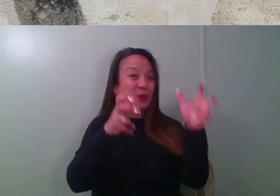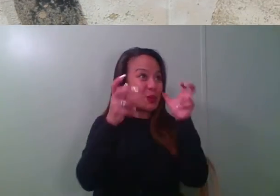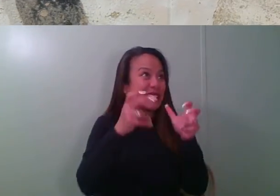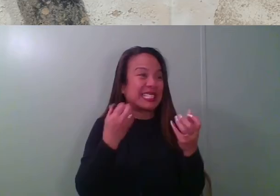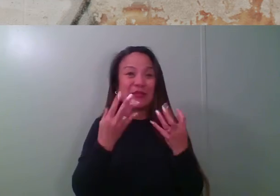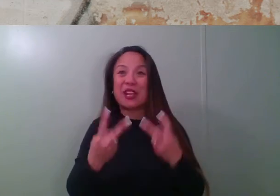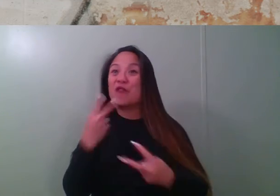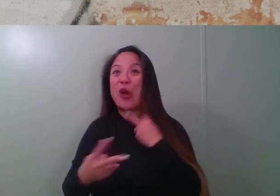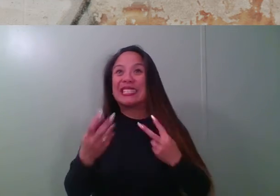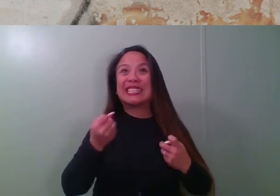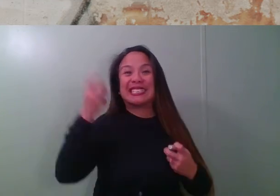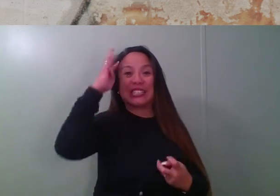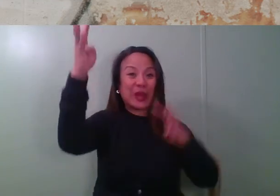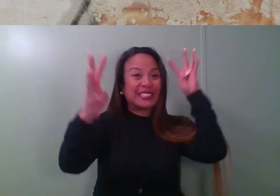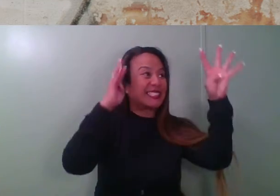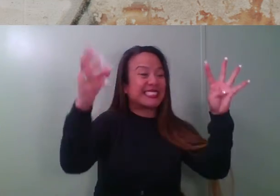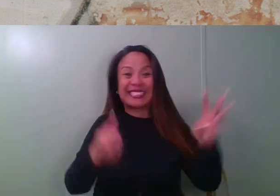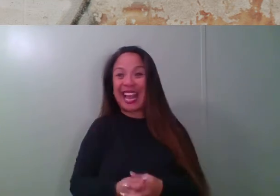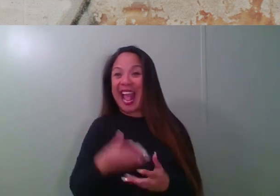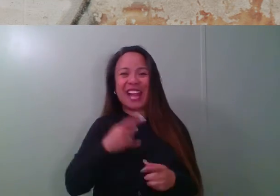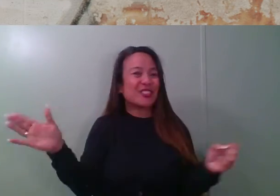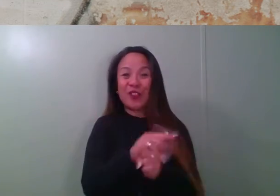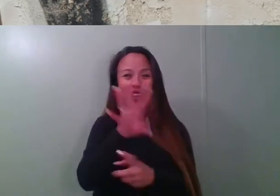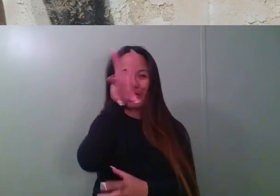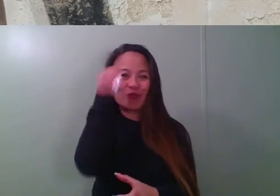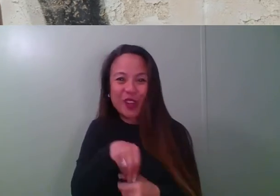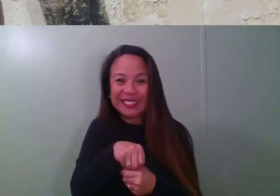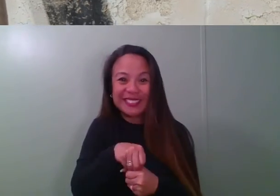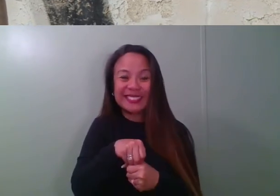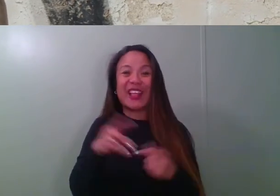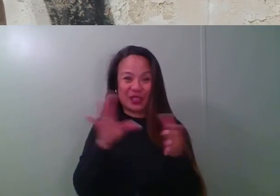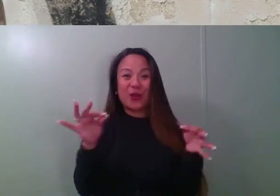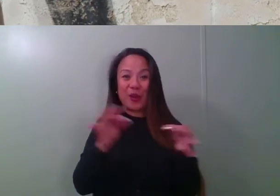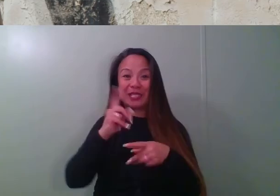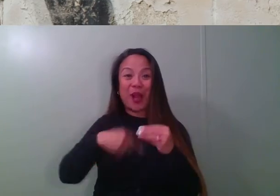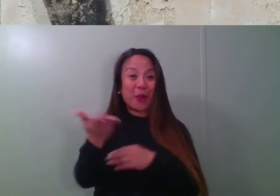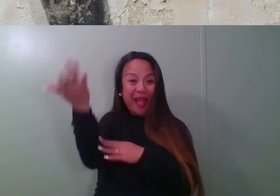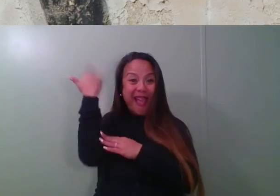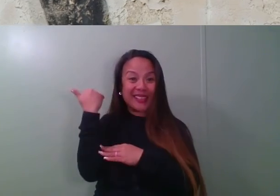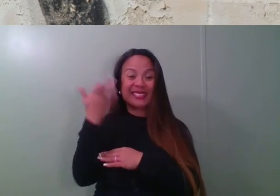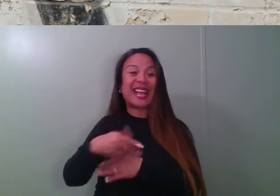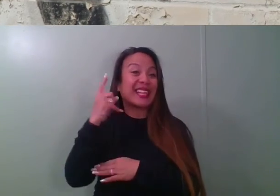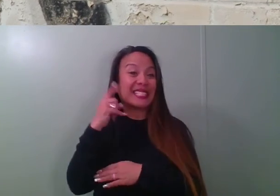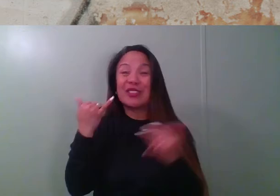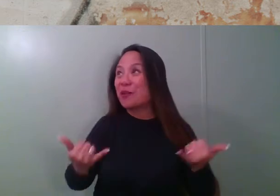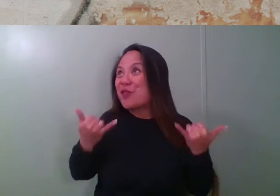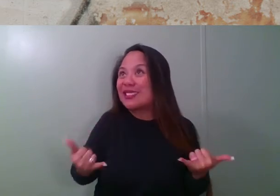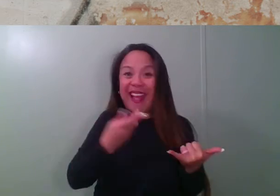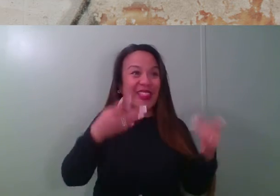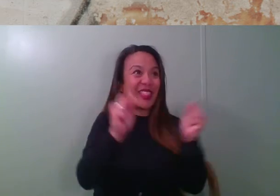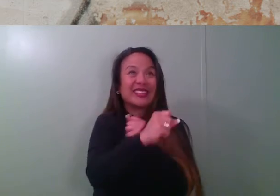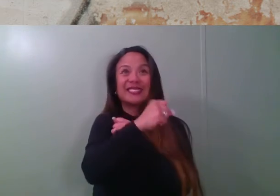many voices, to see unique expressions of creativity, and to fully immerse ourselves in the stories of the past,